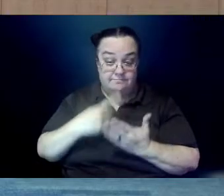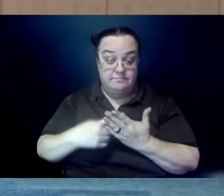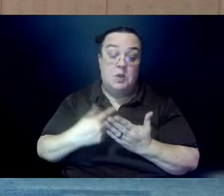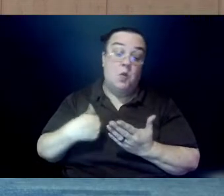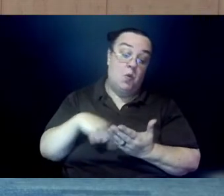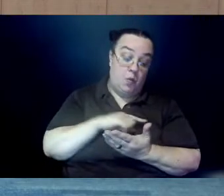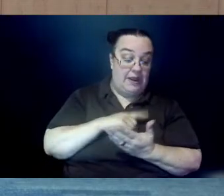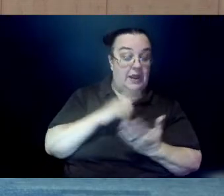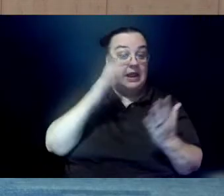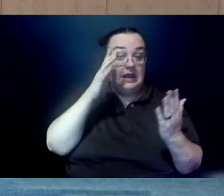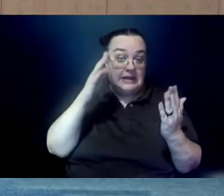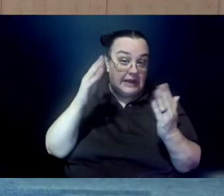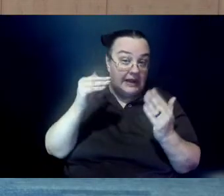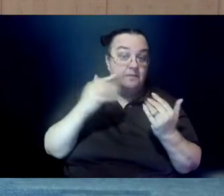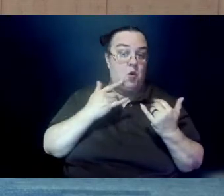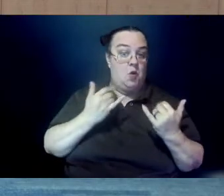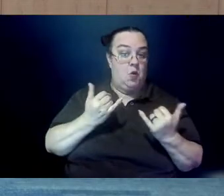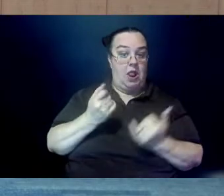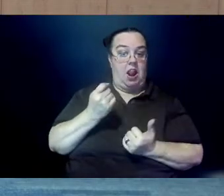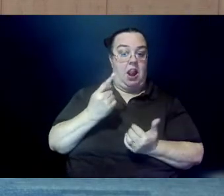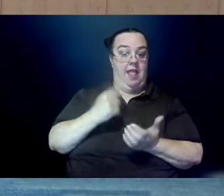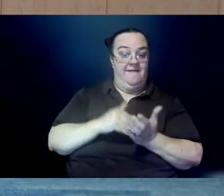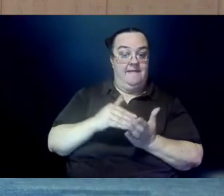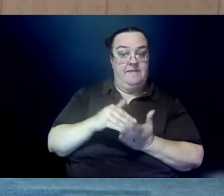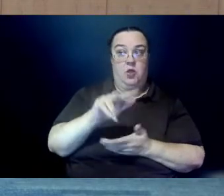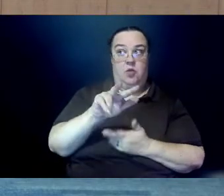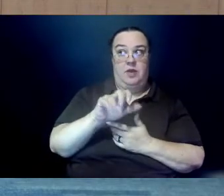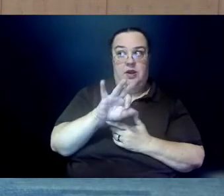anticipating currently